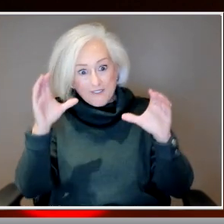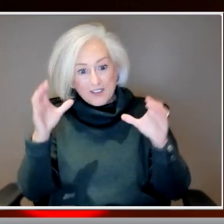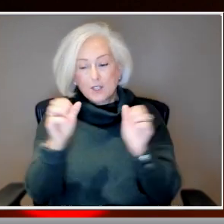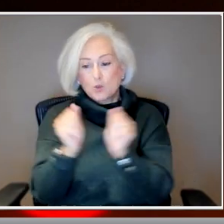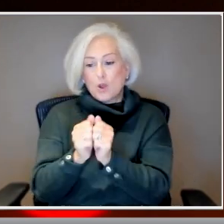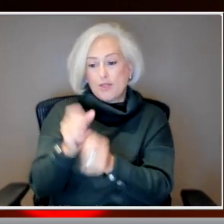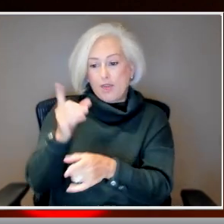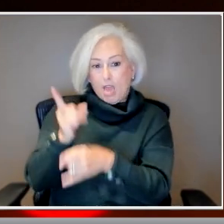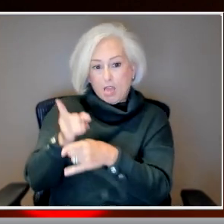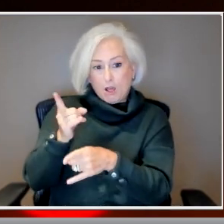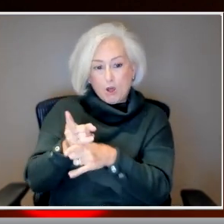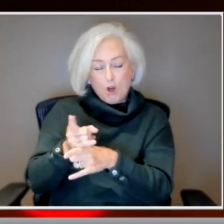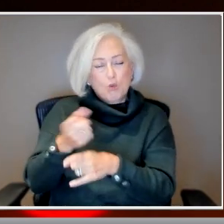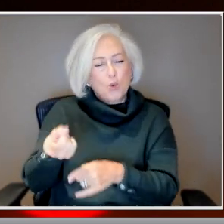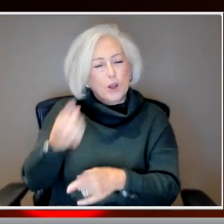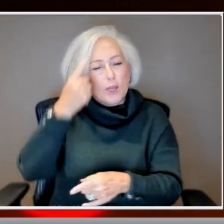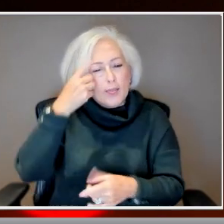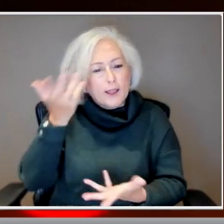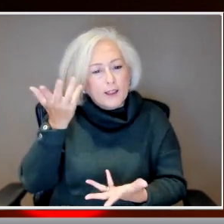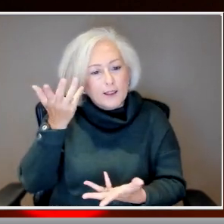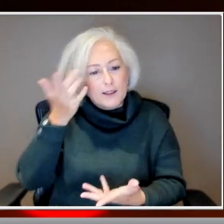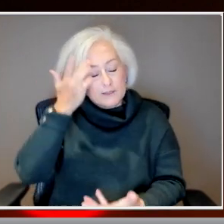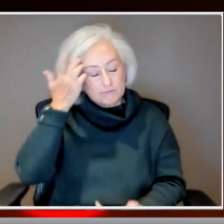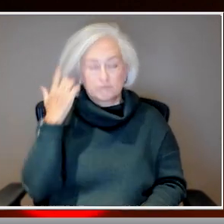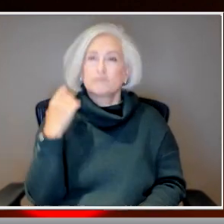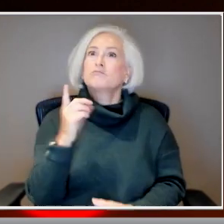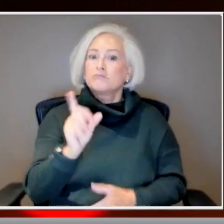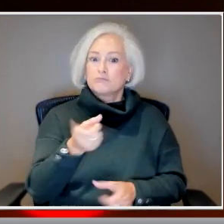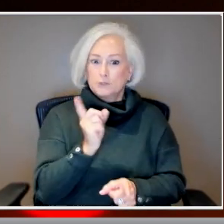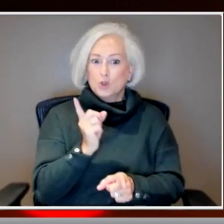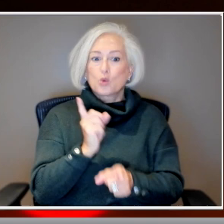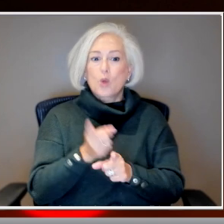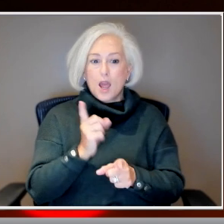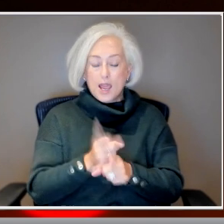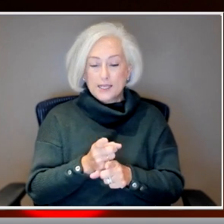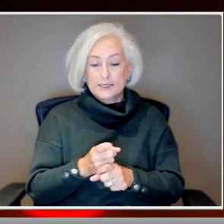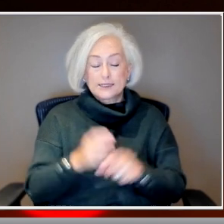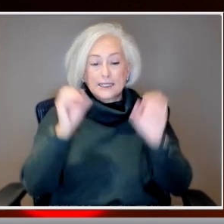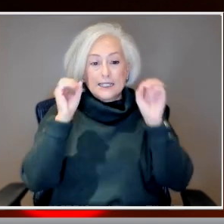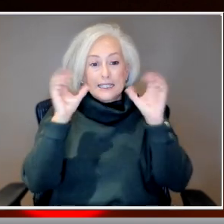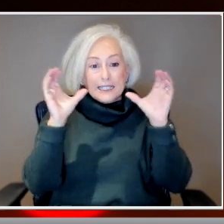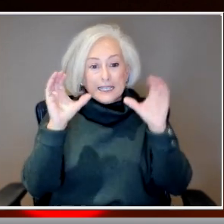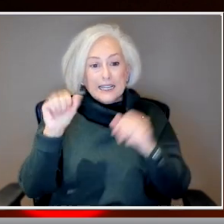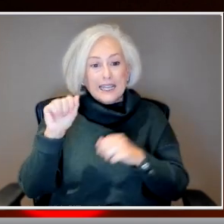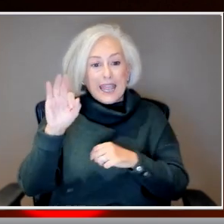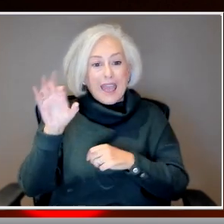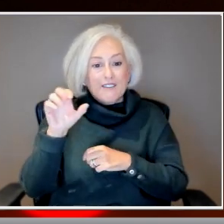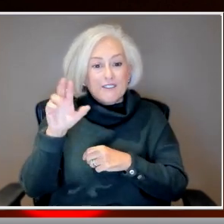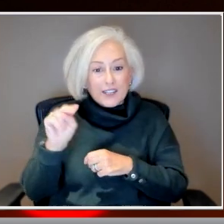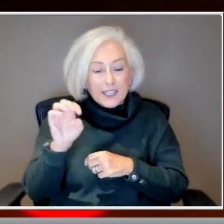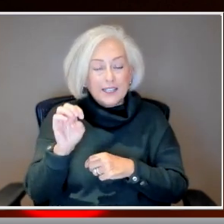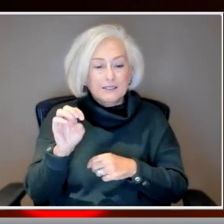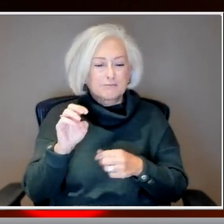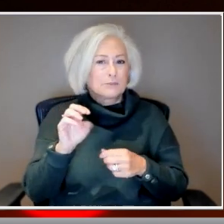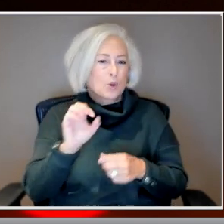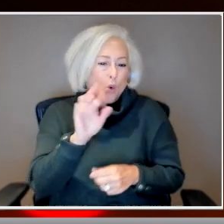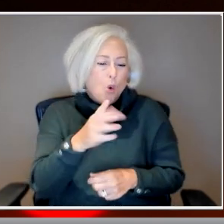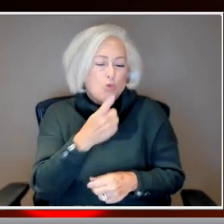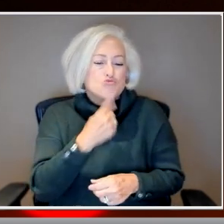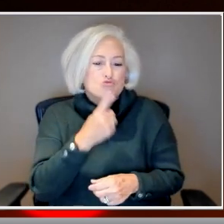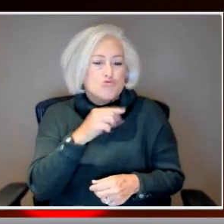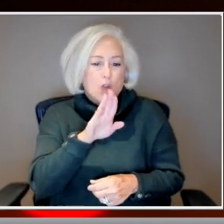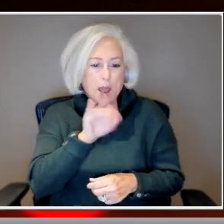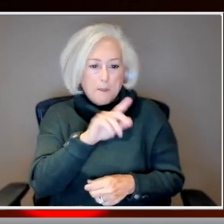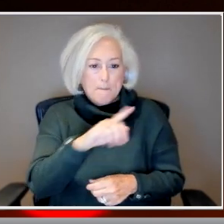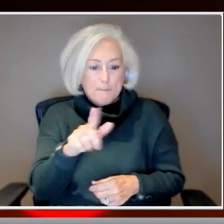well, you're absolutely right about that. The caffeine or the Red Bull portion of those drinks will rev up